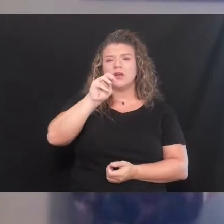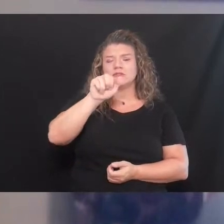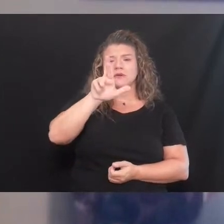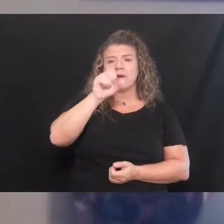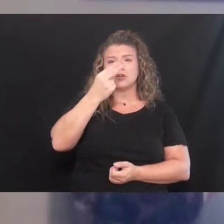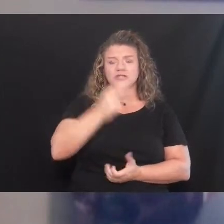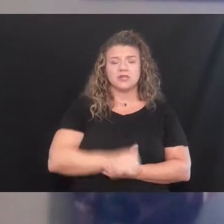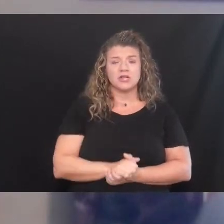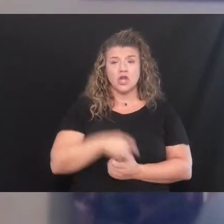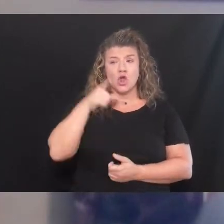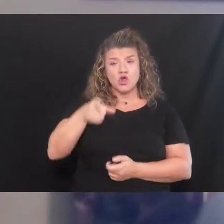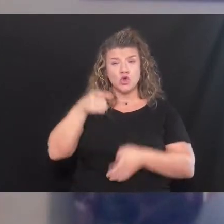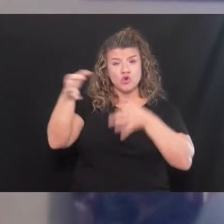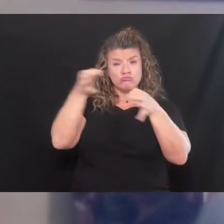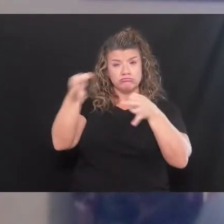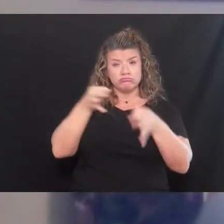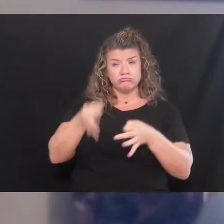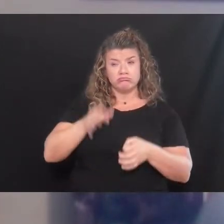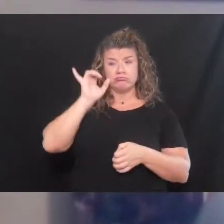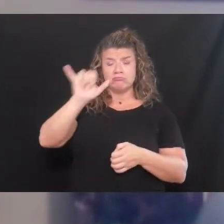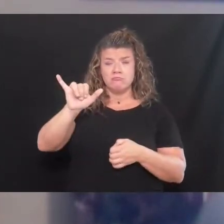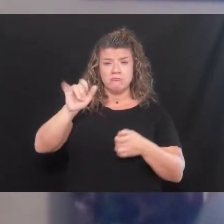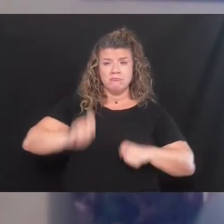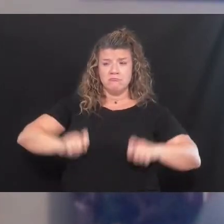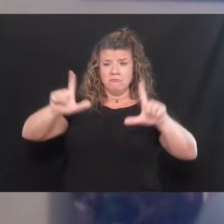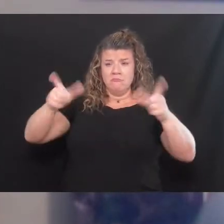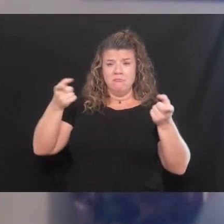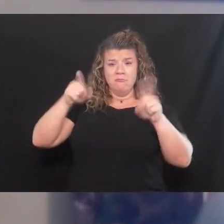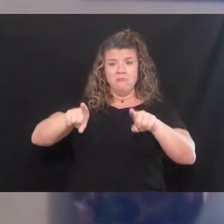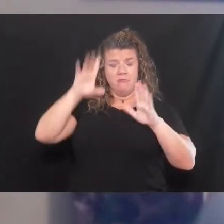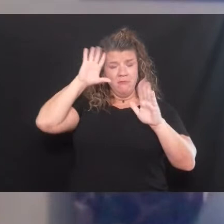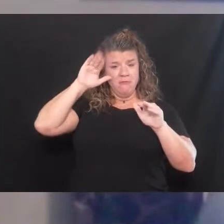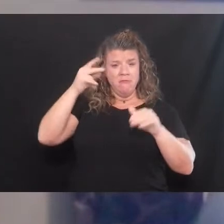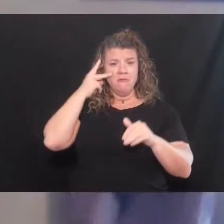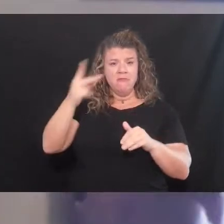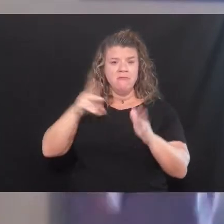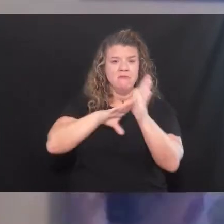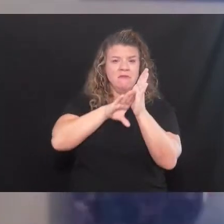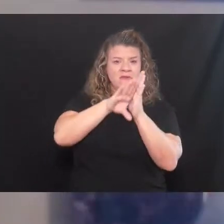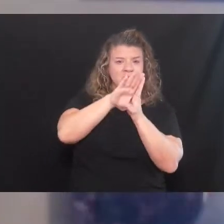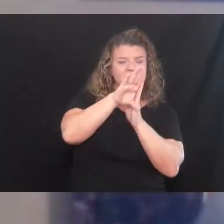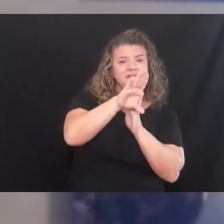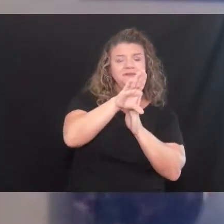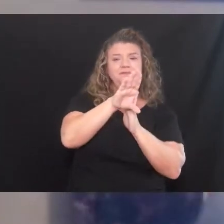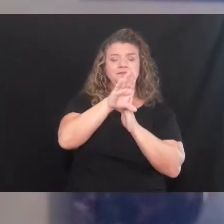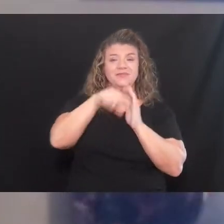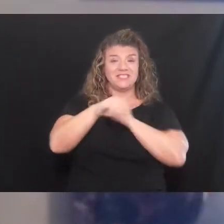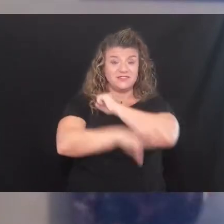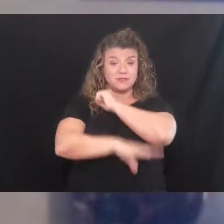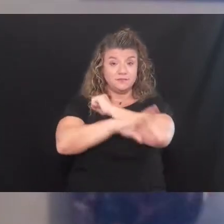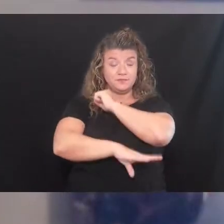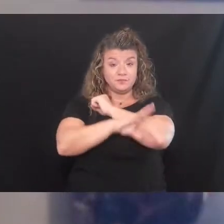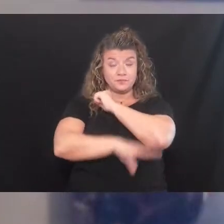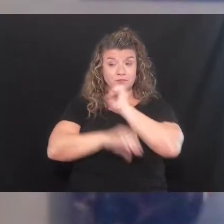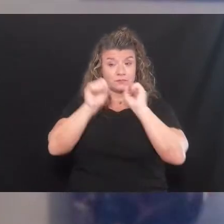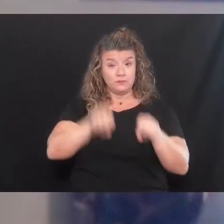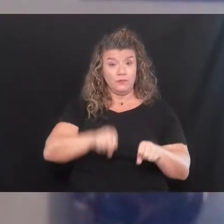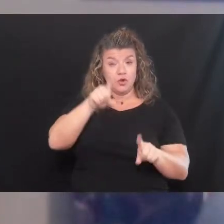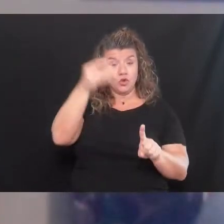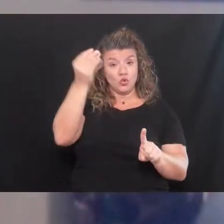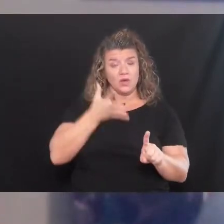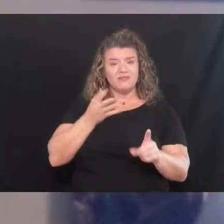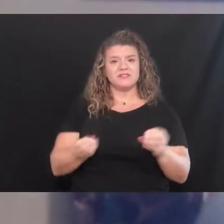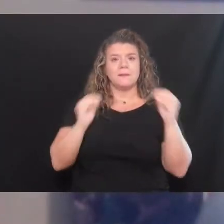Dr. Marsh, you described this pattern that we're expecting to see, this rise, this peak this fall. Could you give us a